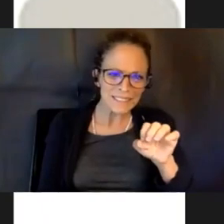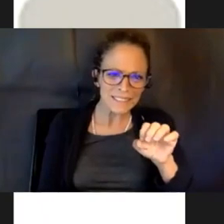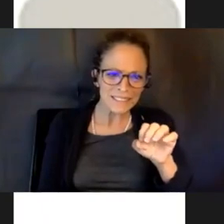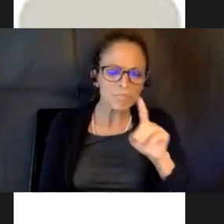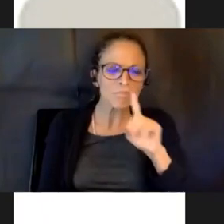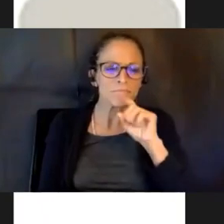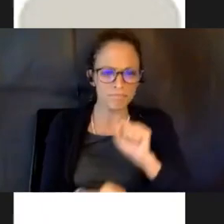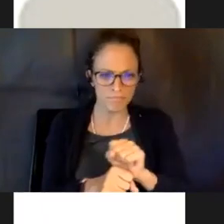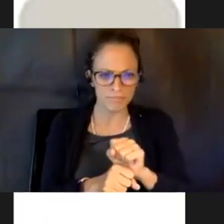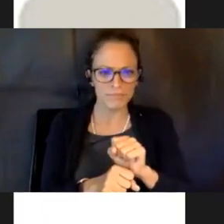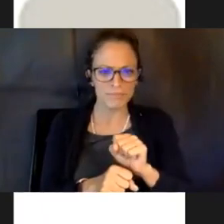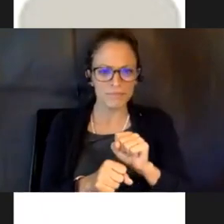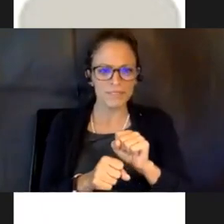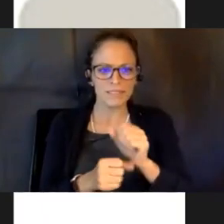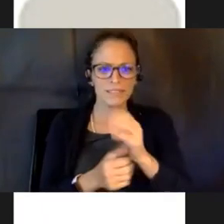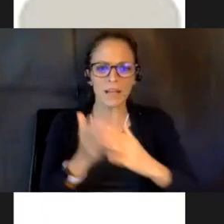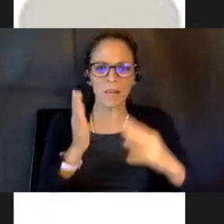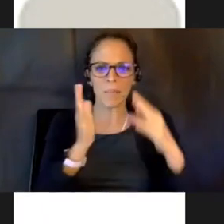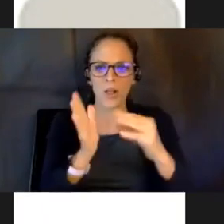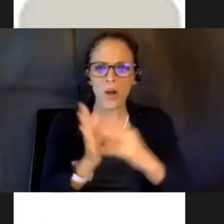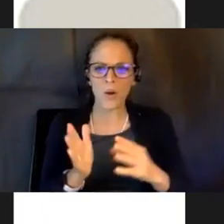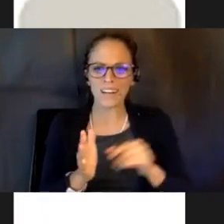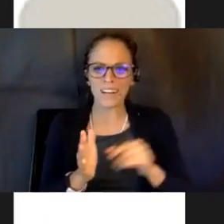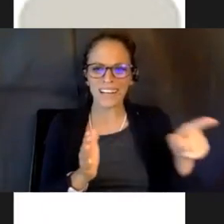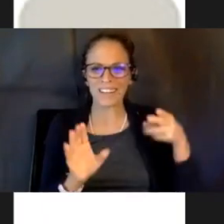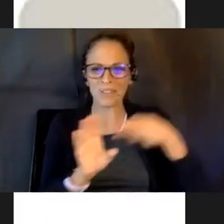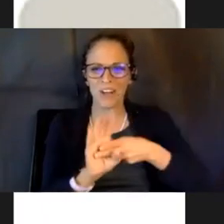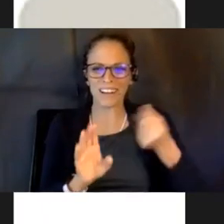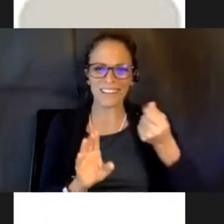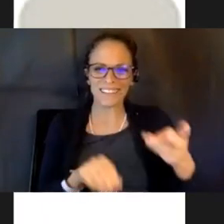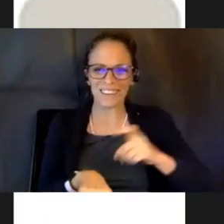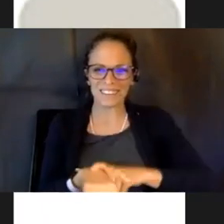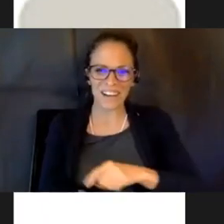There are clones. I don't want to get into it.